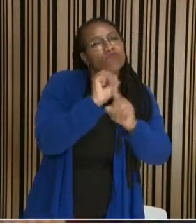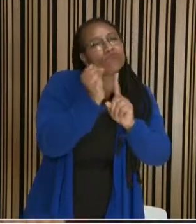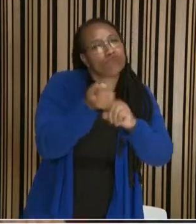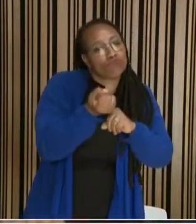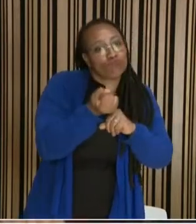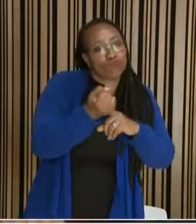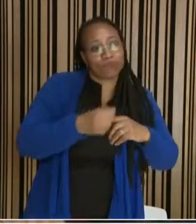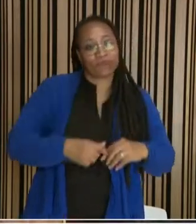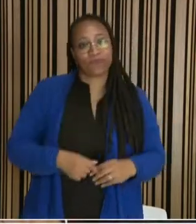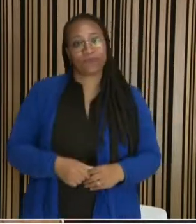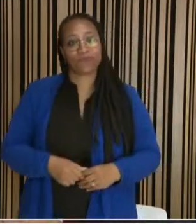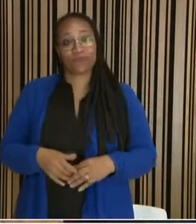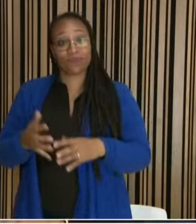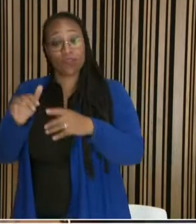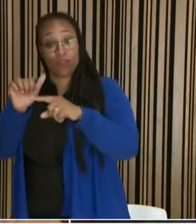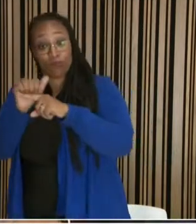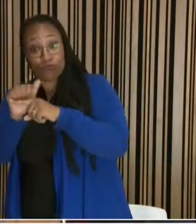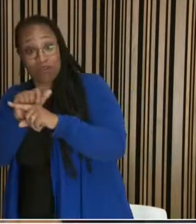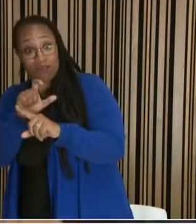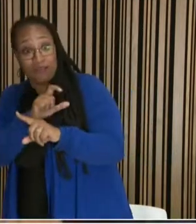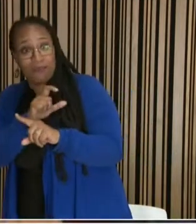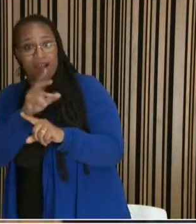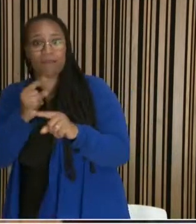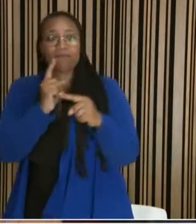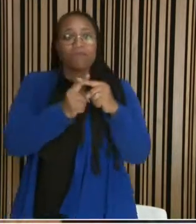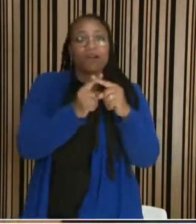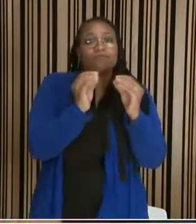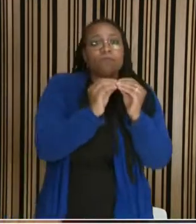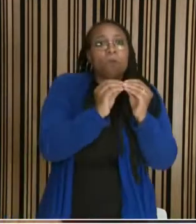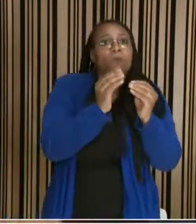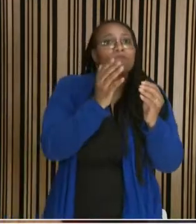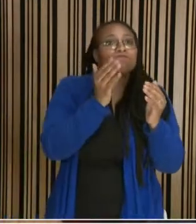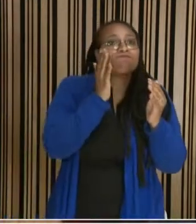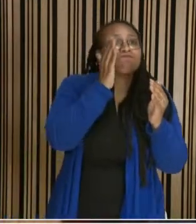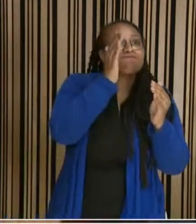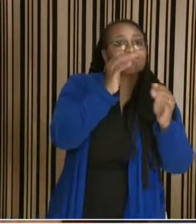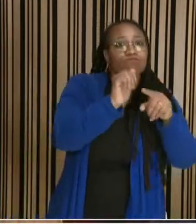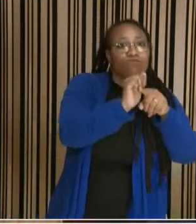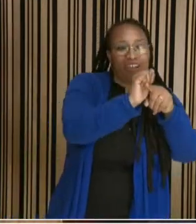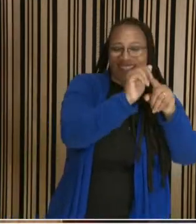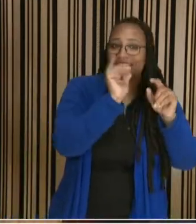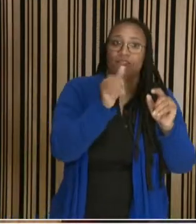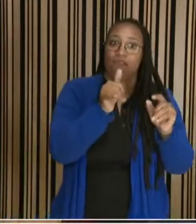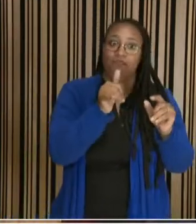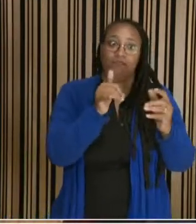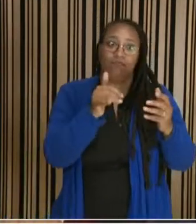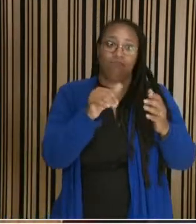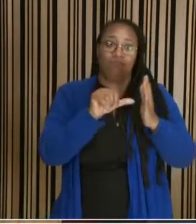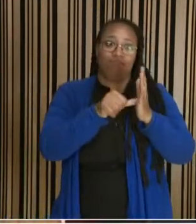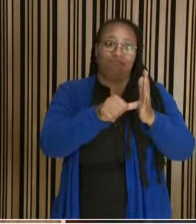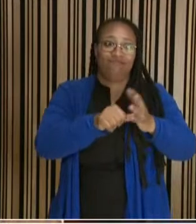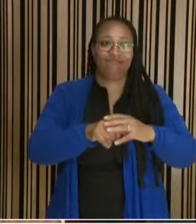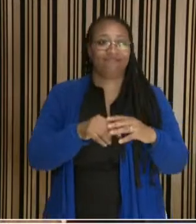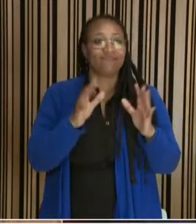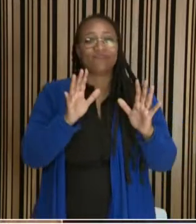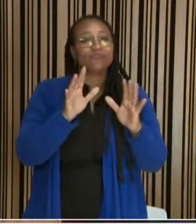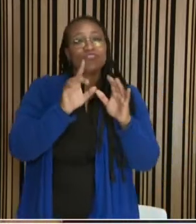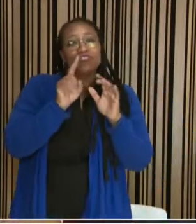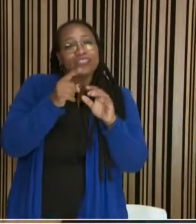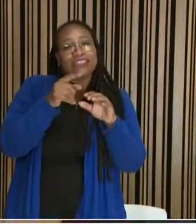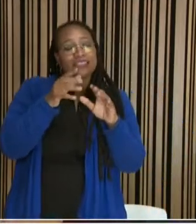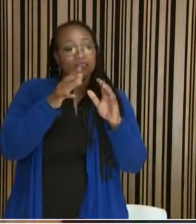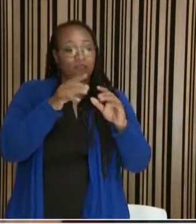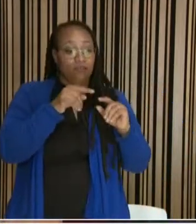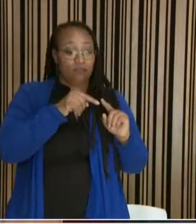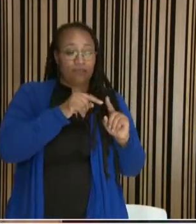not, I think it would be an error to narrowly focus on police training or